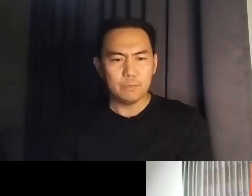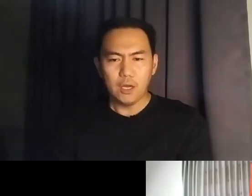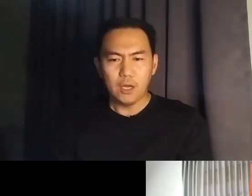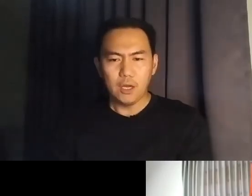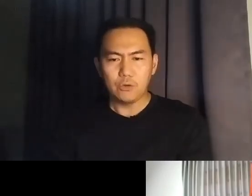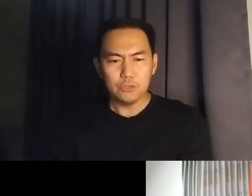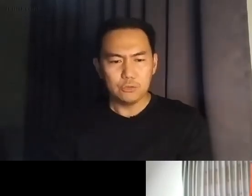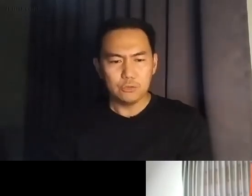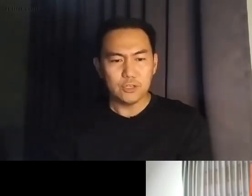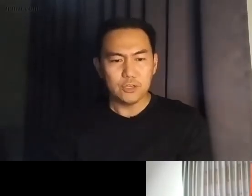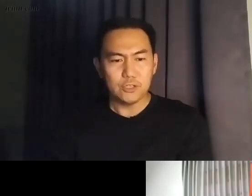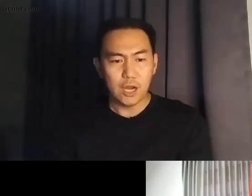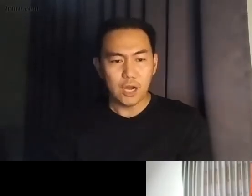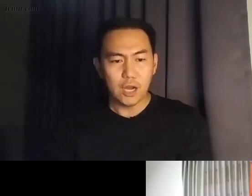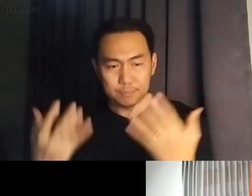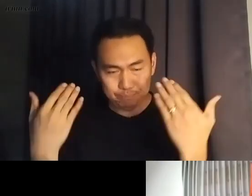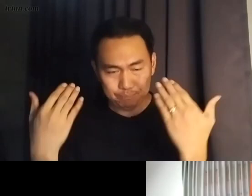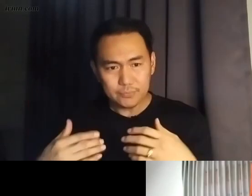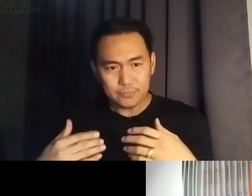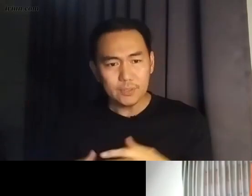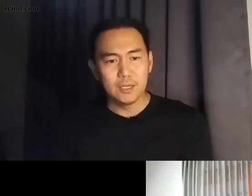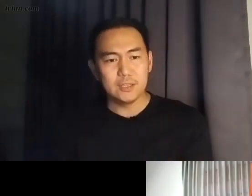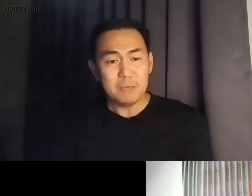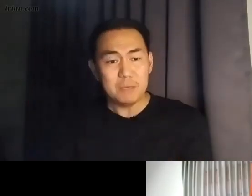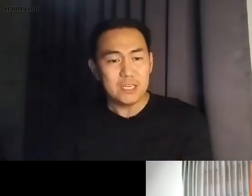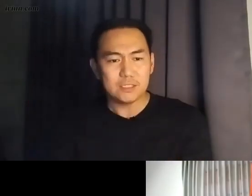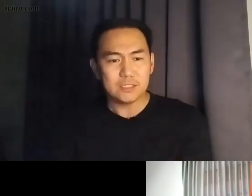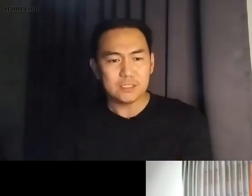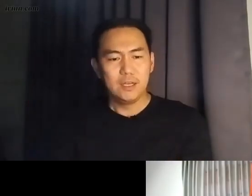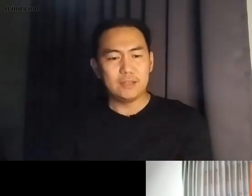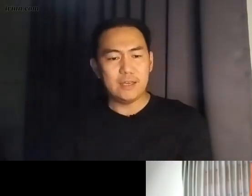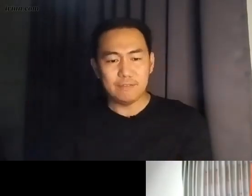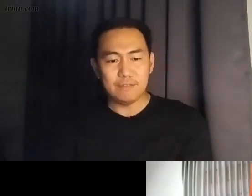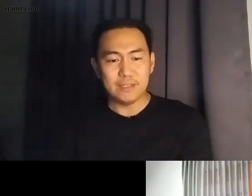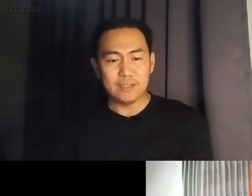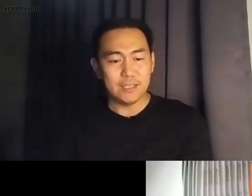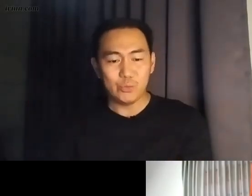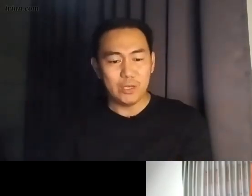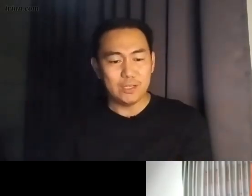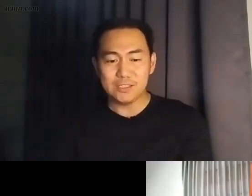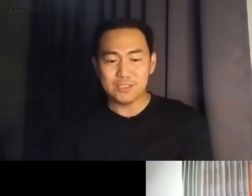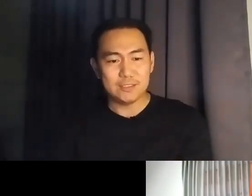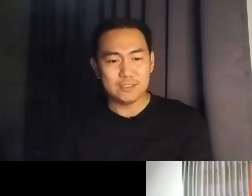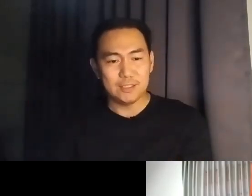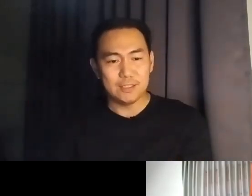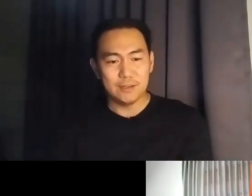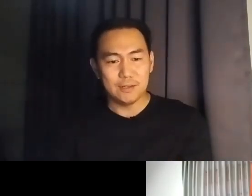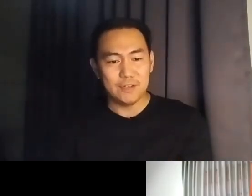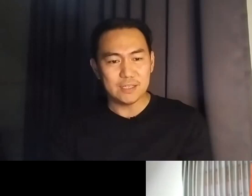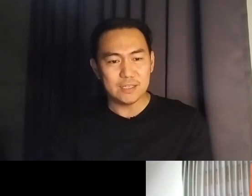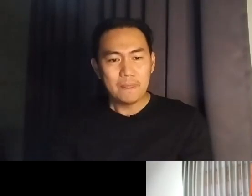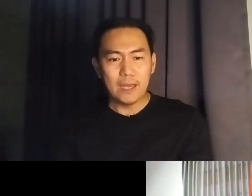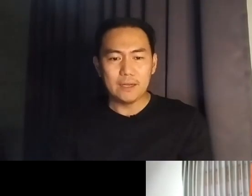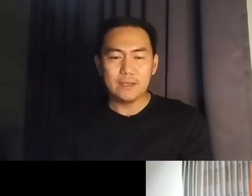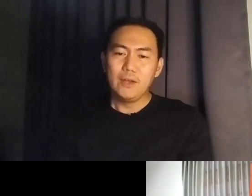officers continue to do their job in the PPEs they have, and it is not very